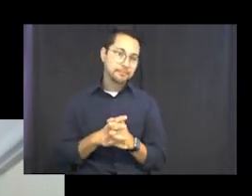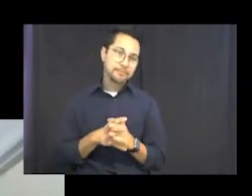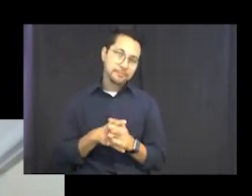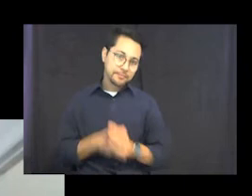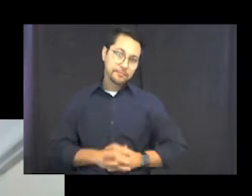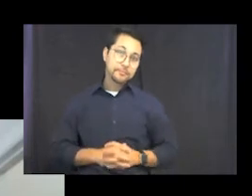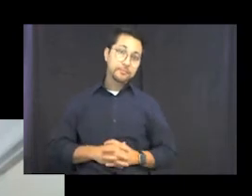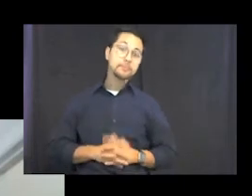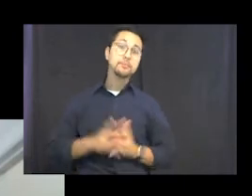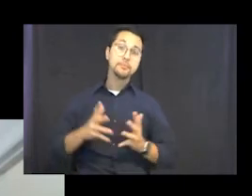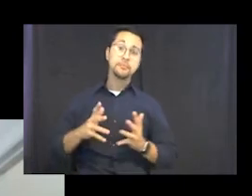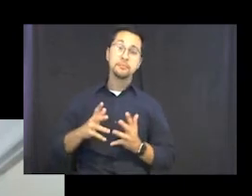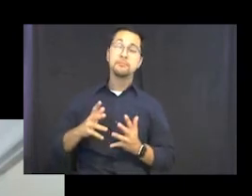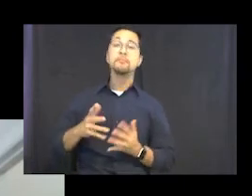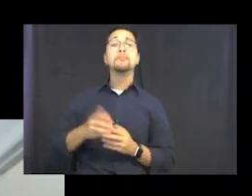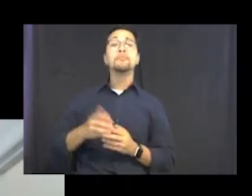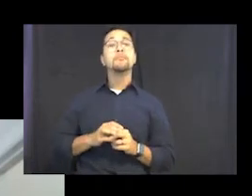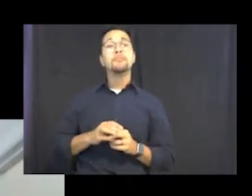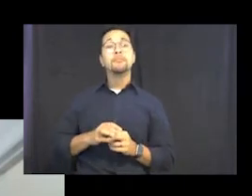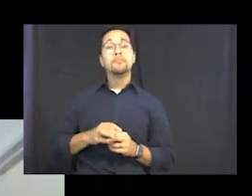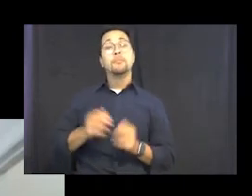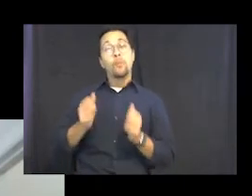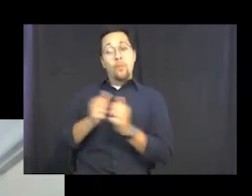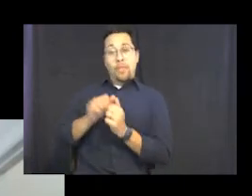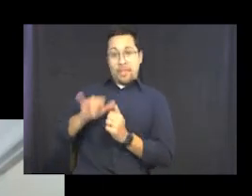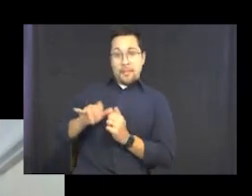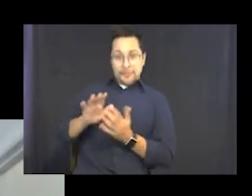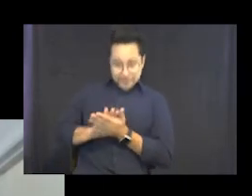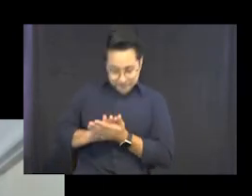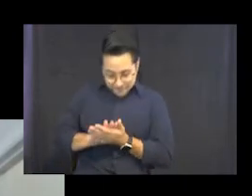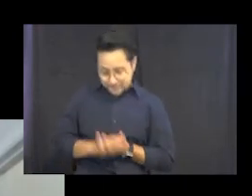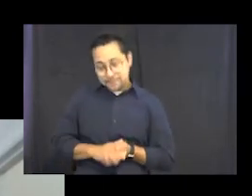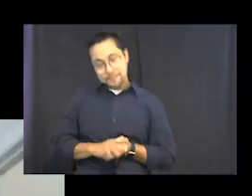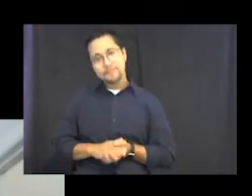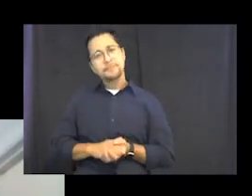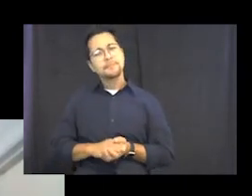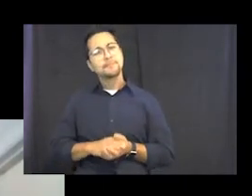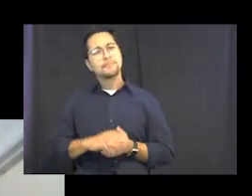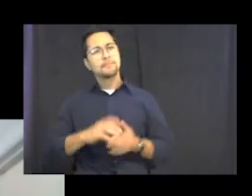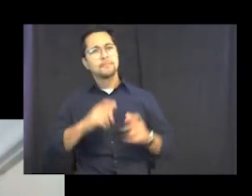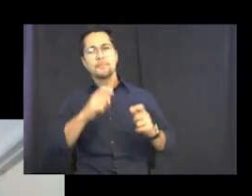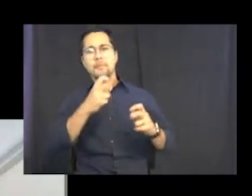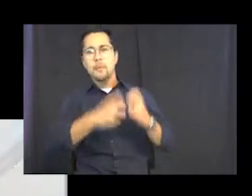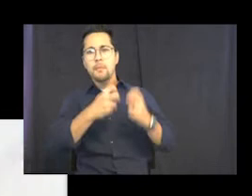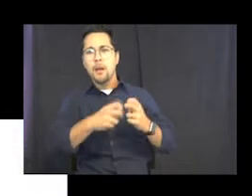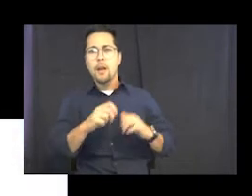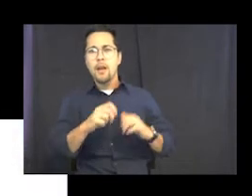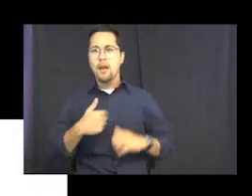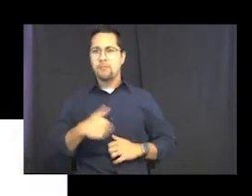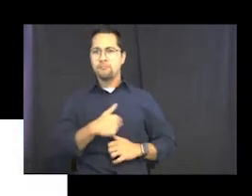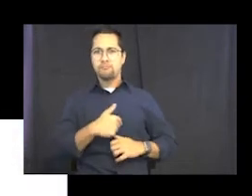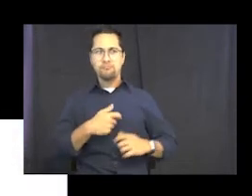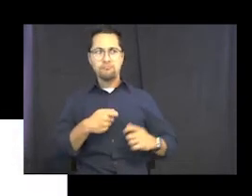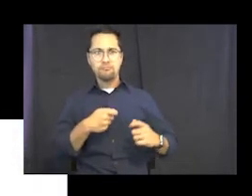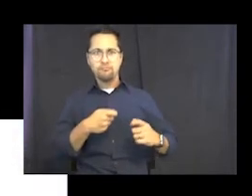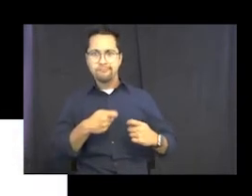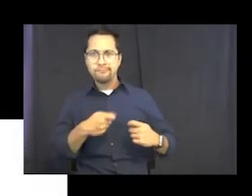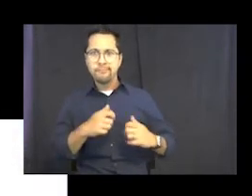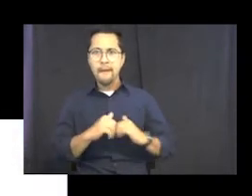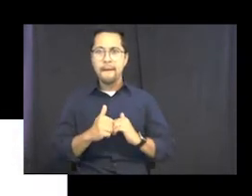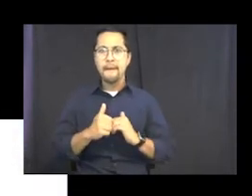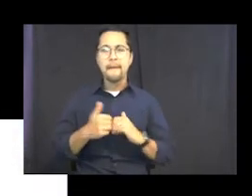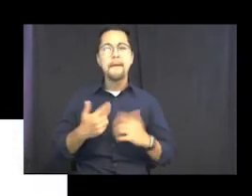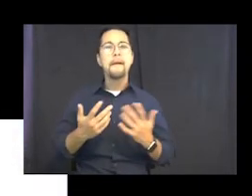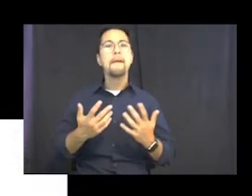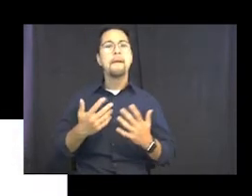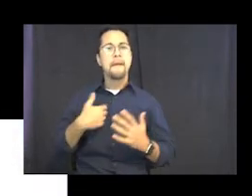And so, with that being said, how I handle the problems that arise is I've learned